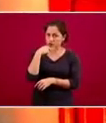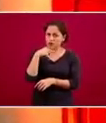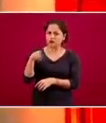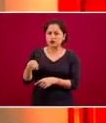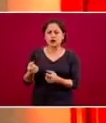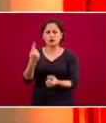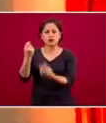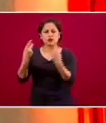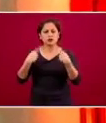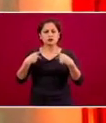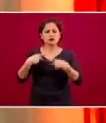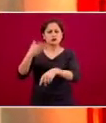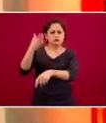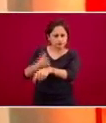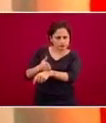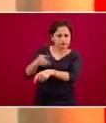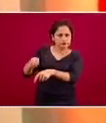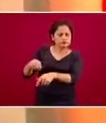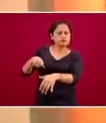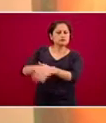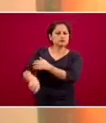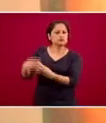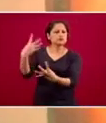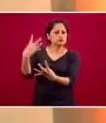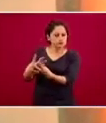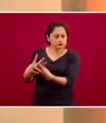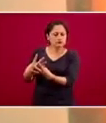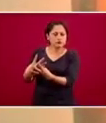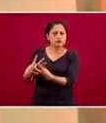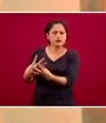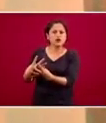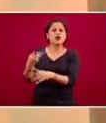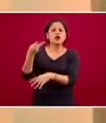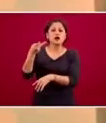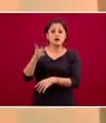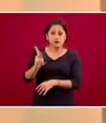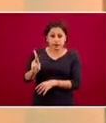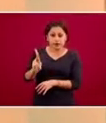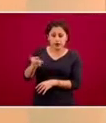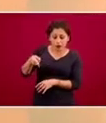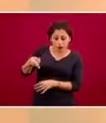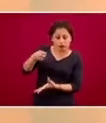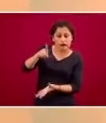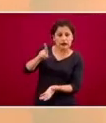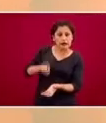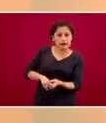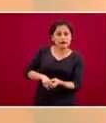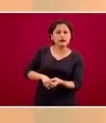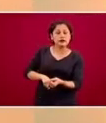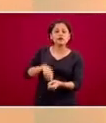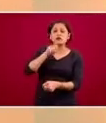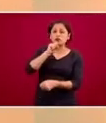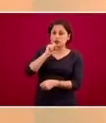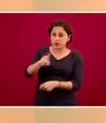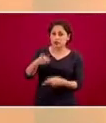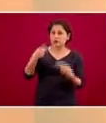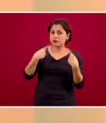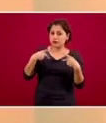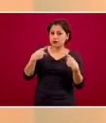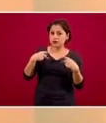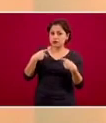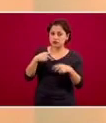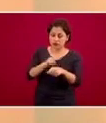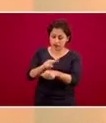Talking about the inmate group, the people who have been deprived from their freedom, these are people who are in a